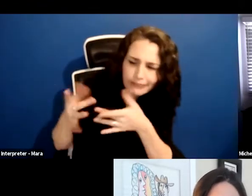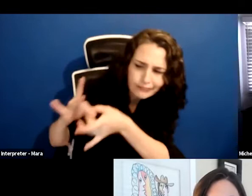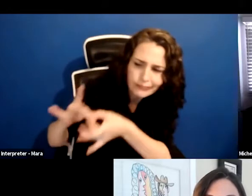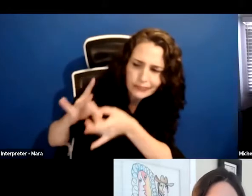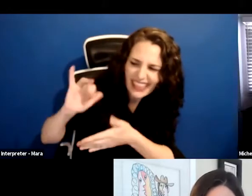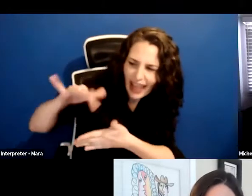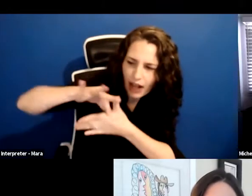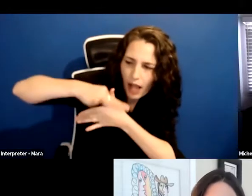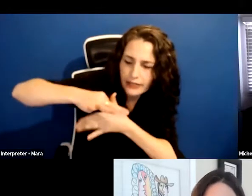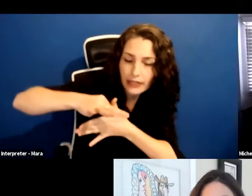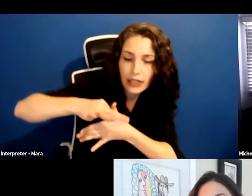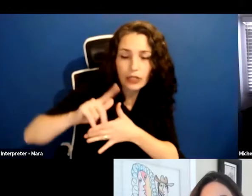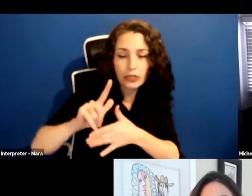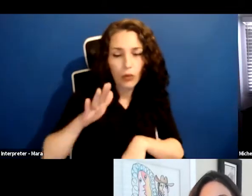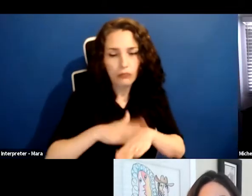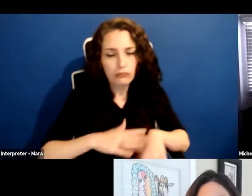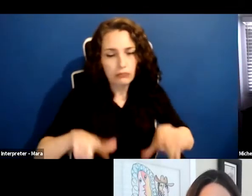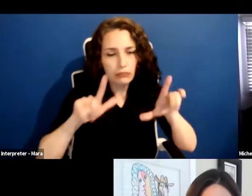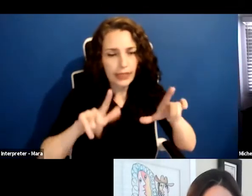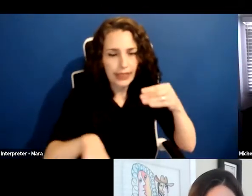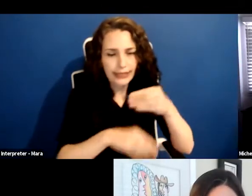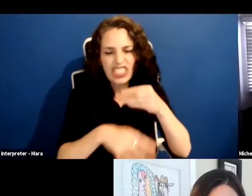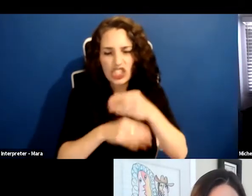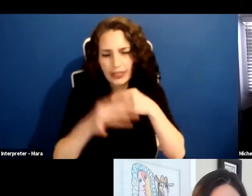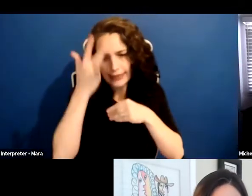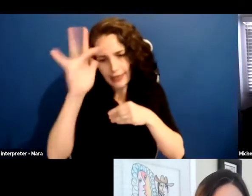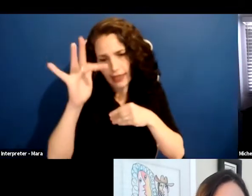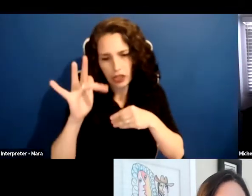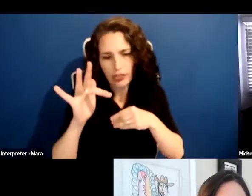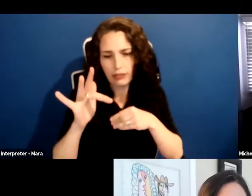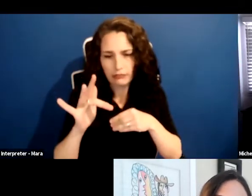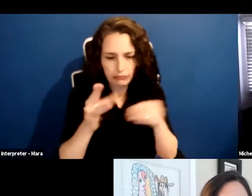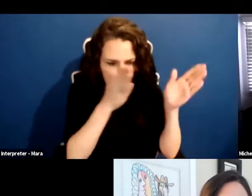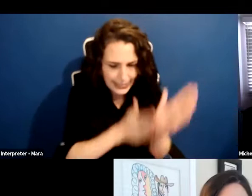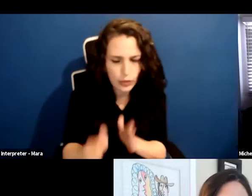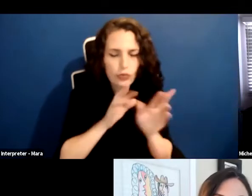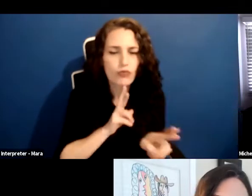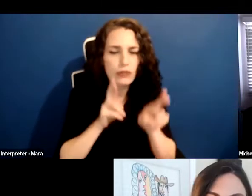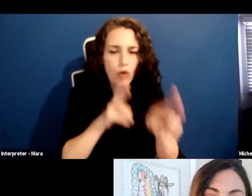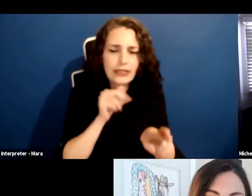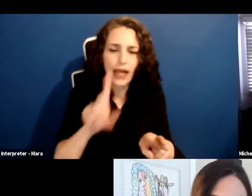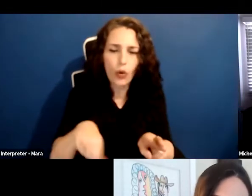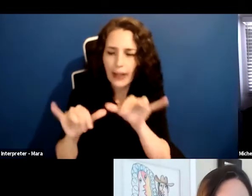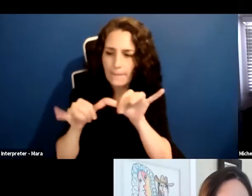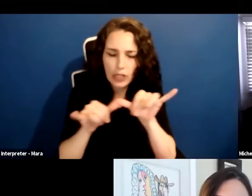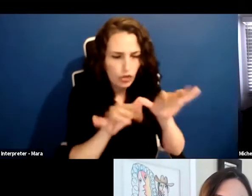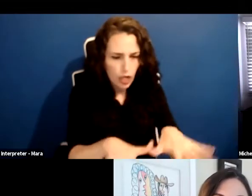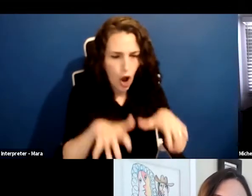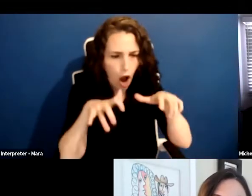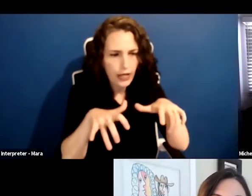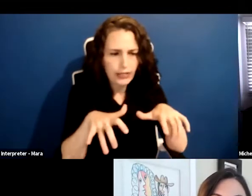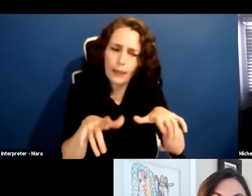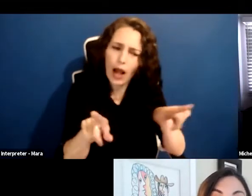on screen, and this additional Diverse Intelligence Series report you're talking about specifically isn't us measuring audiences per se. It's